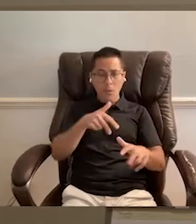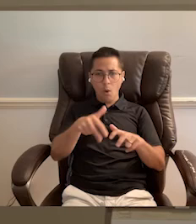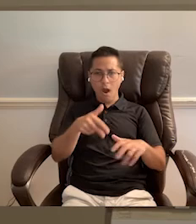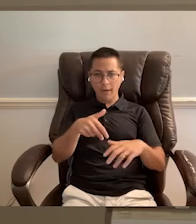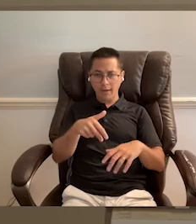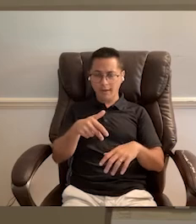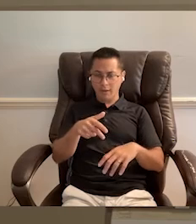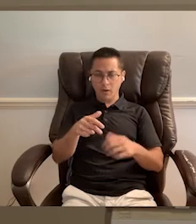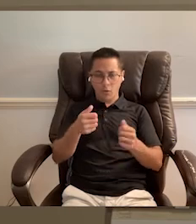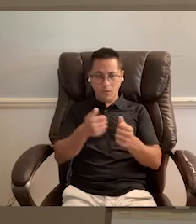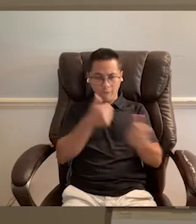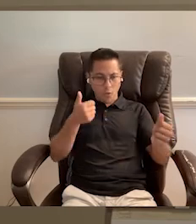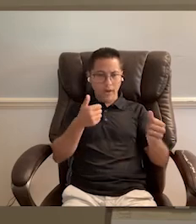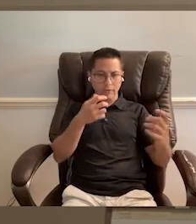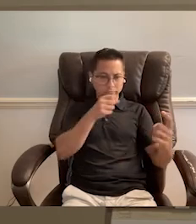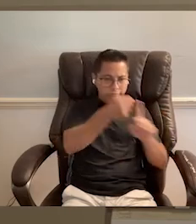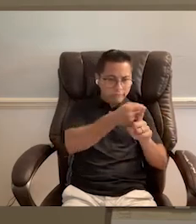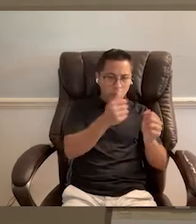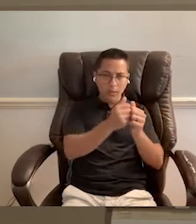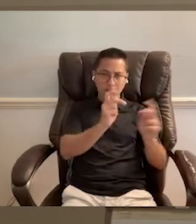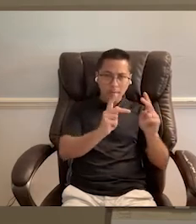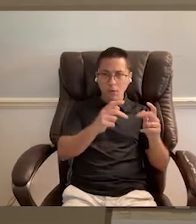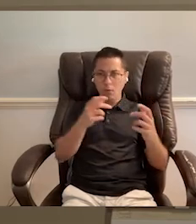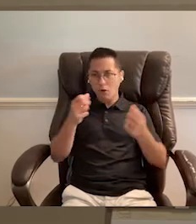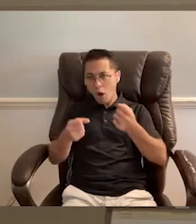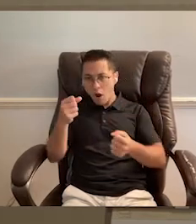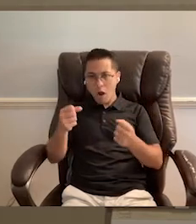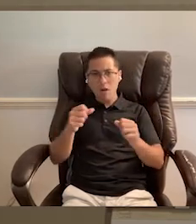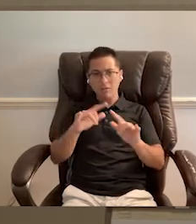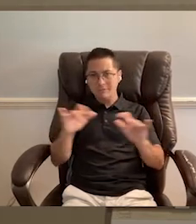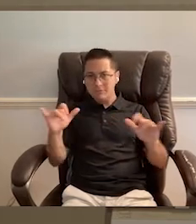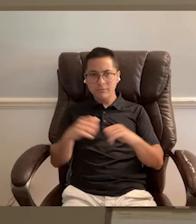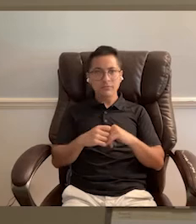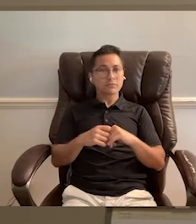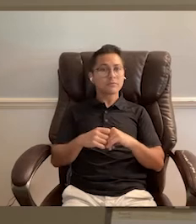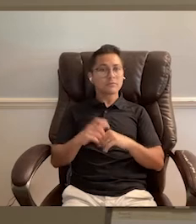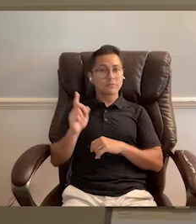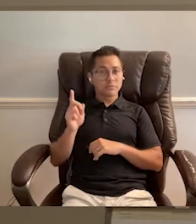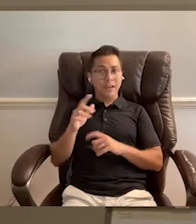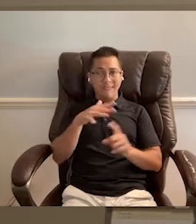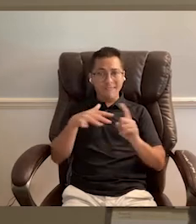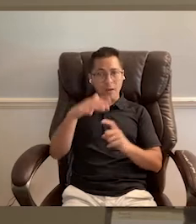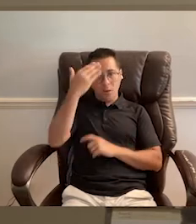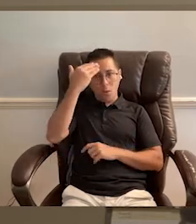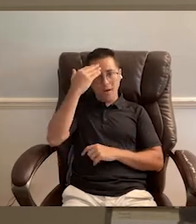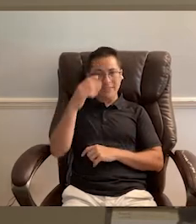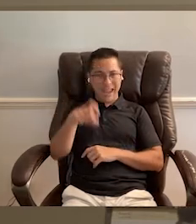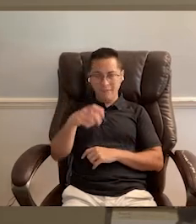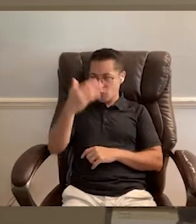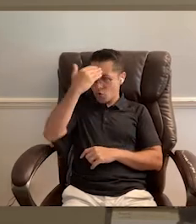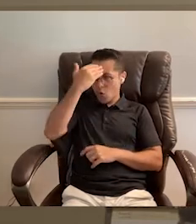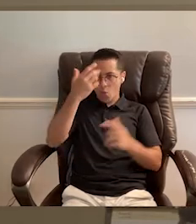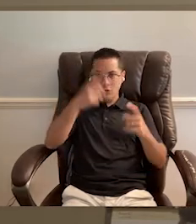forth. So we have different levels on that as well. In the cleaning skill, the user wears a head-mounted display, holds a physical broomstick, and their